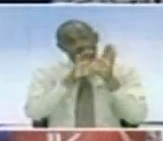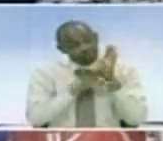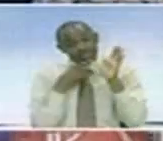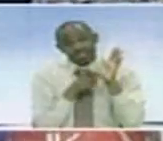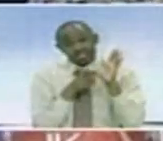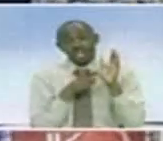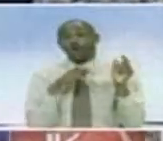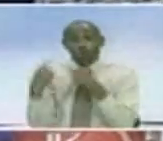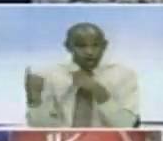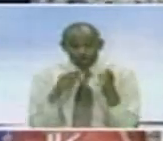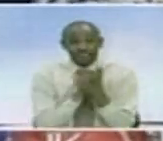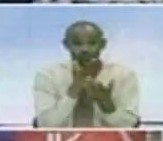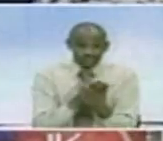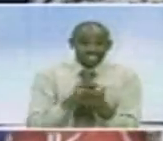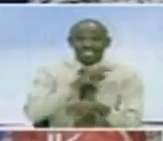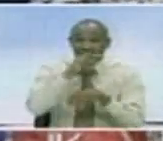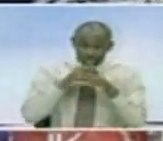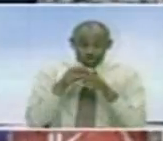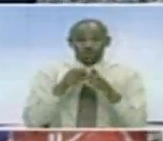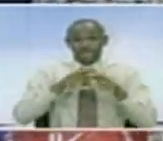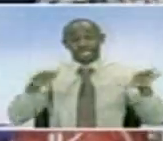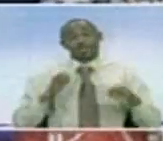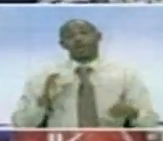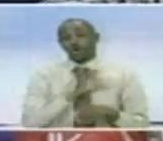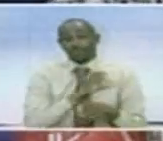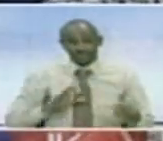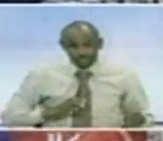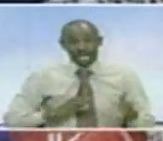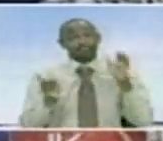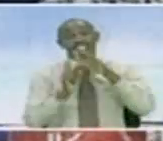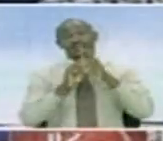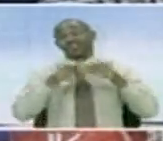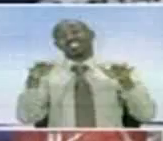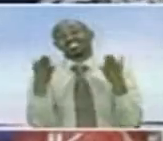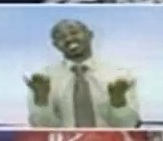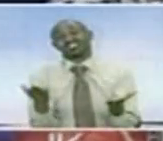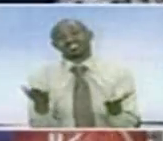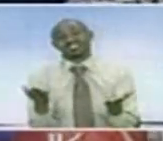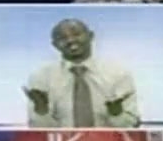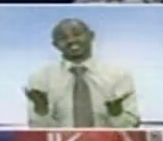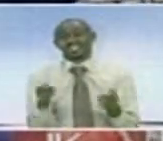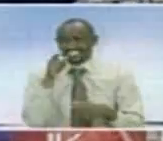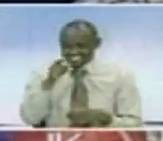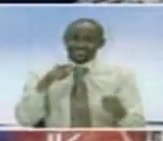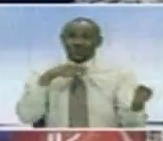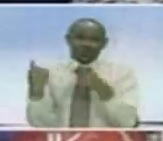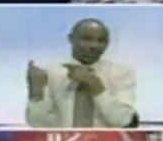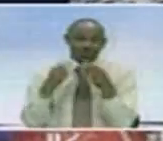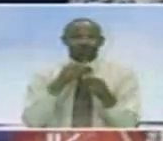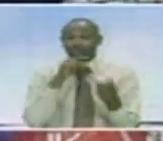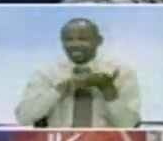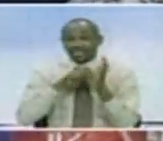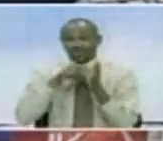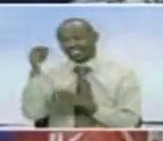The quarrels between the National Land Commission and the Ministry of Lands. Those are quarrels that are